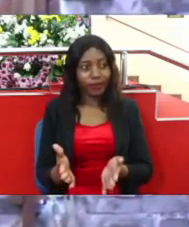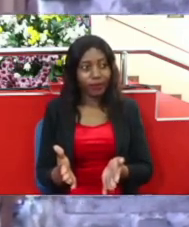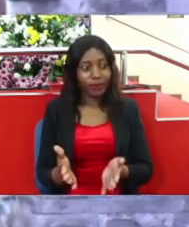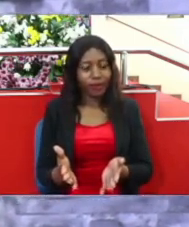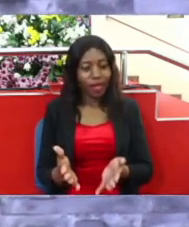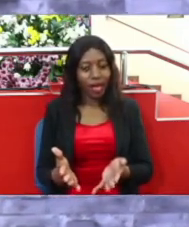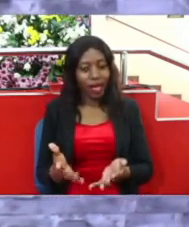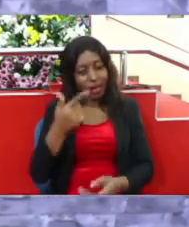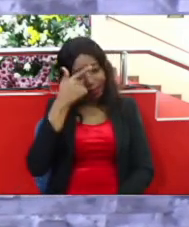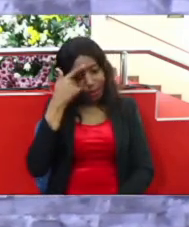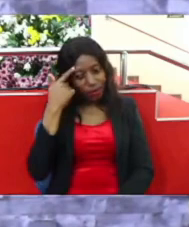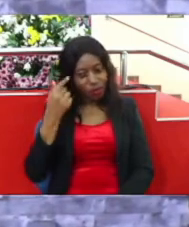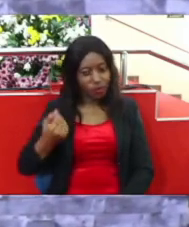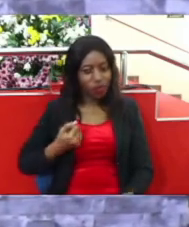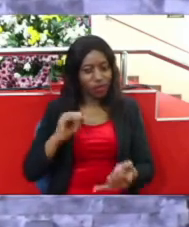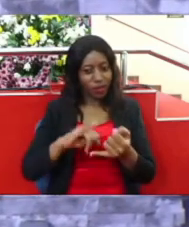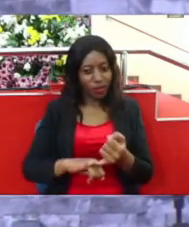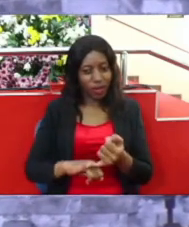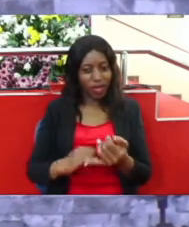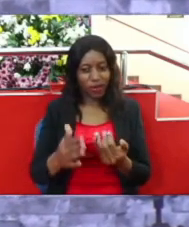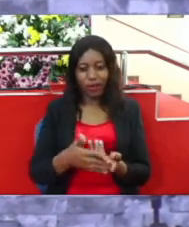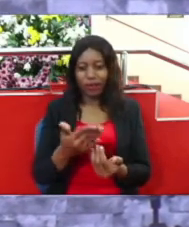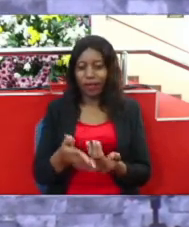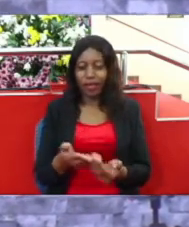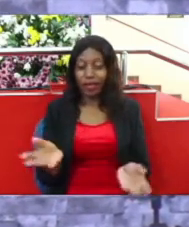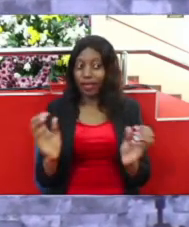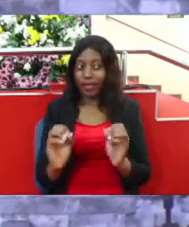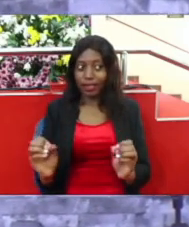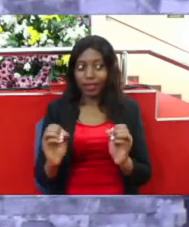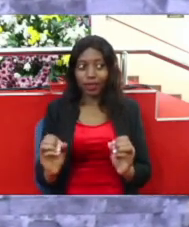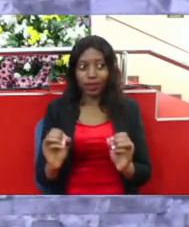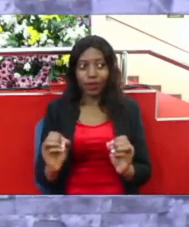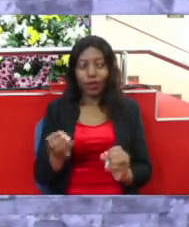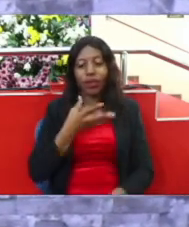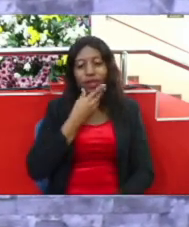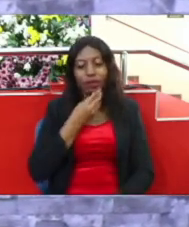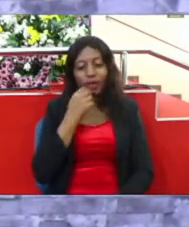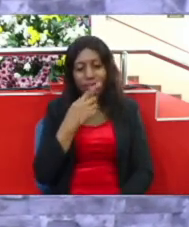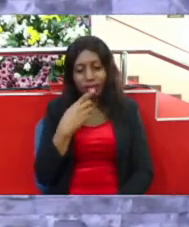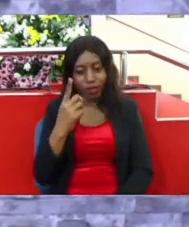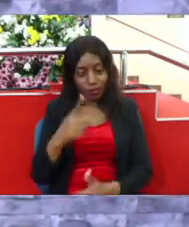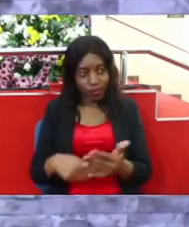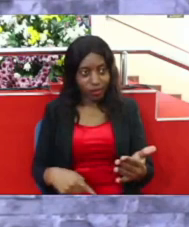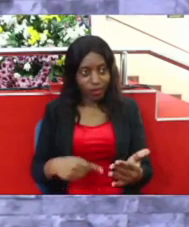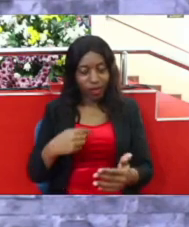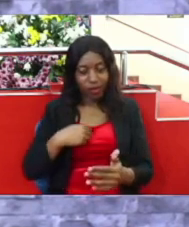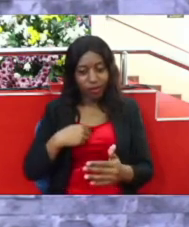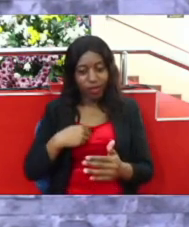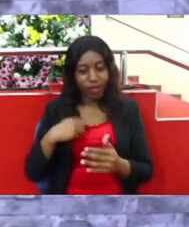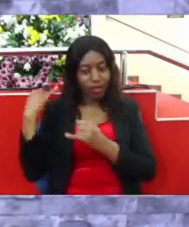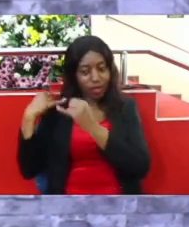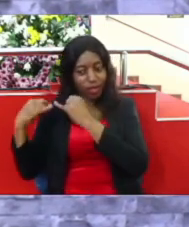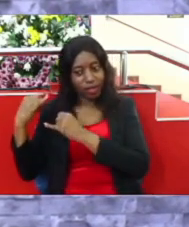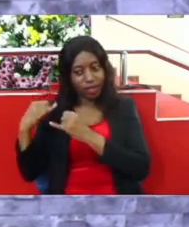treat them well. Na kwa sababu pengine mke hakumfanyia mazuri. Says there is nothing for you here. Anasema kuna kitu chako hapa. You know the